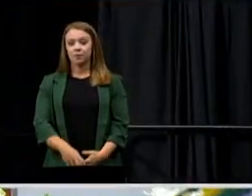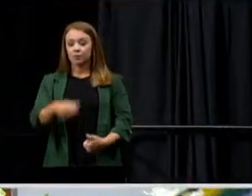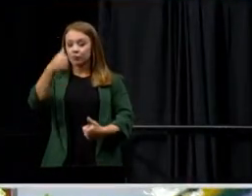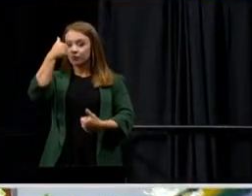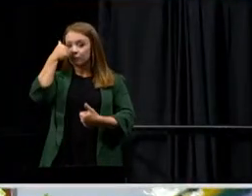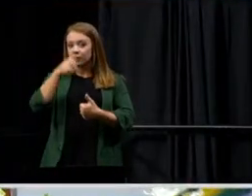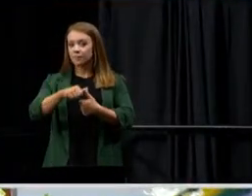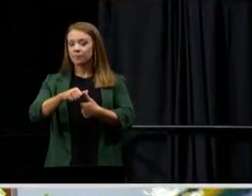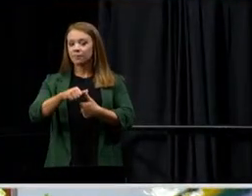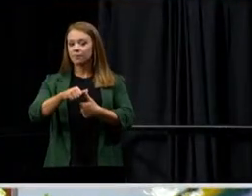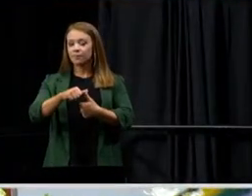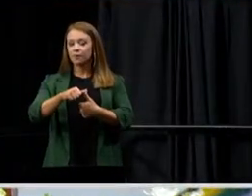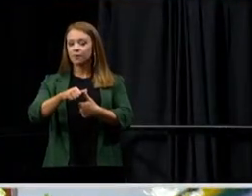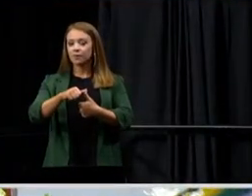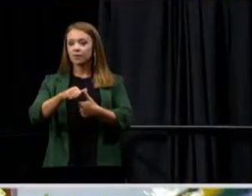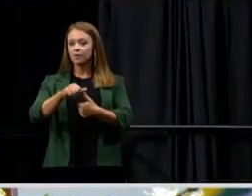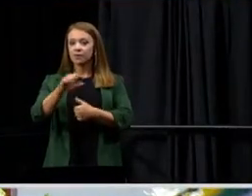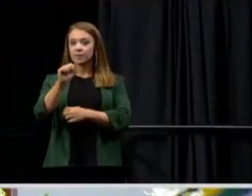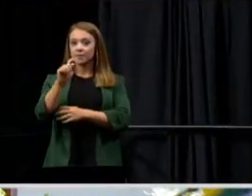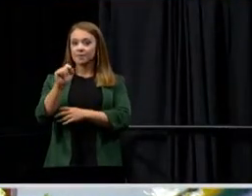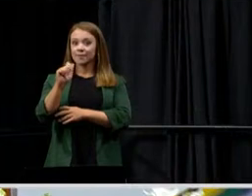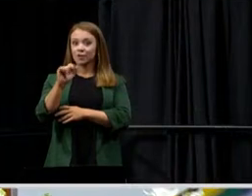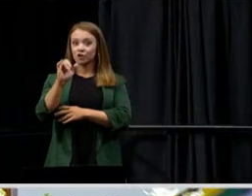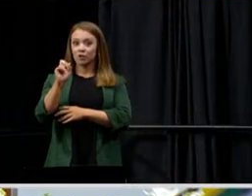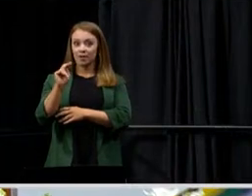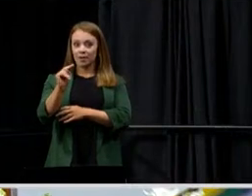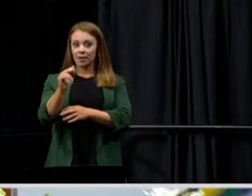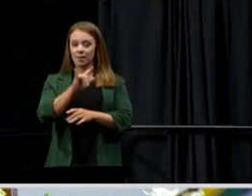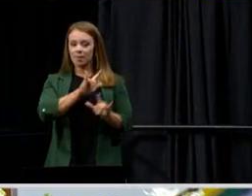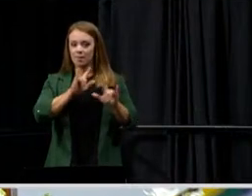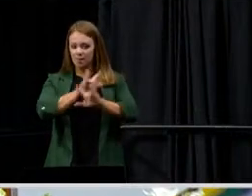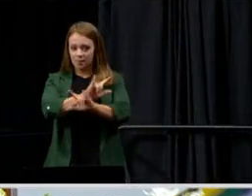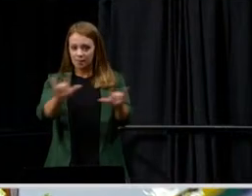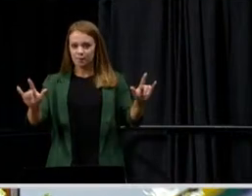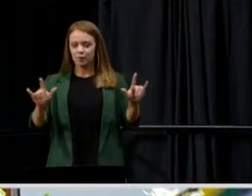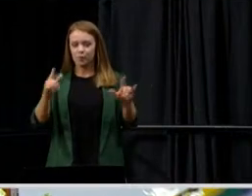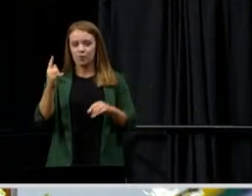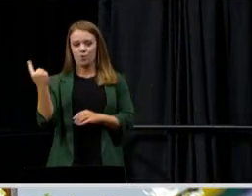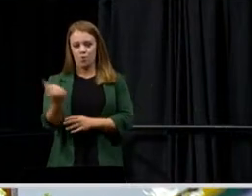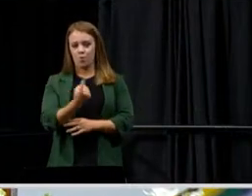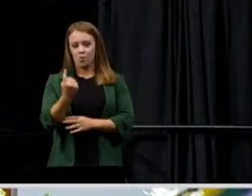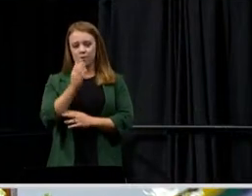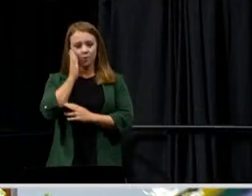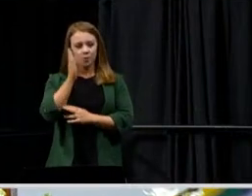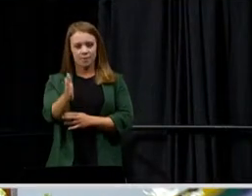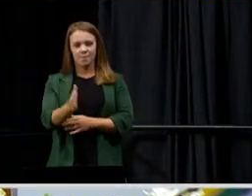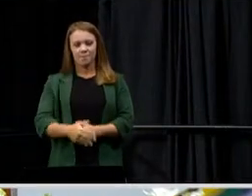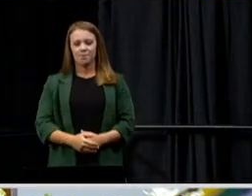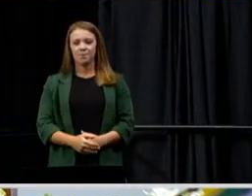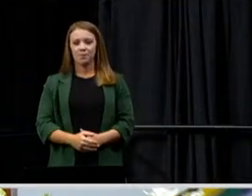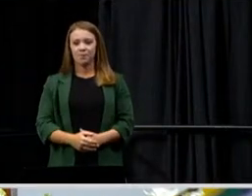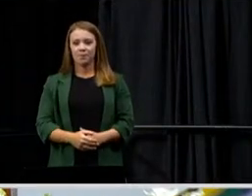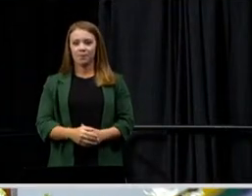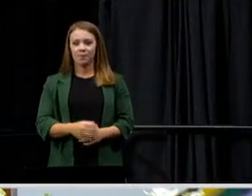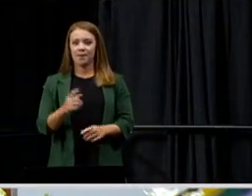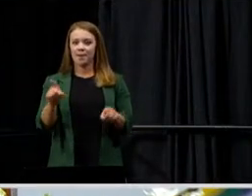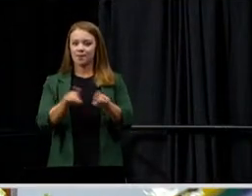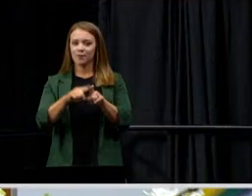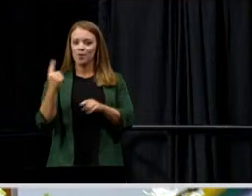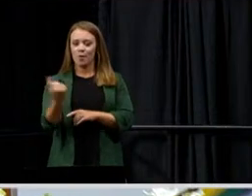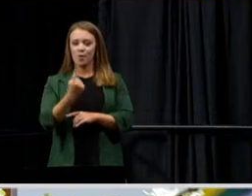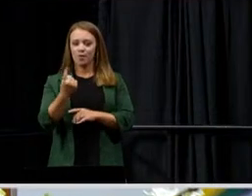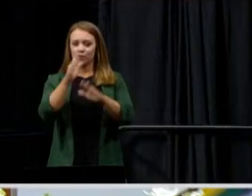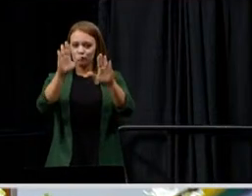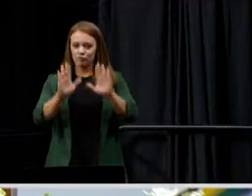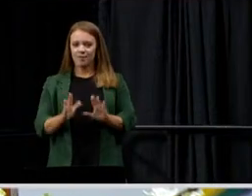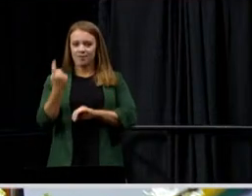Remember, Station loves you and always will. And as always, it is a great day to be a